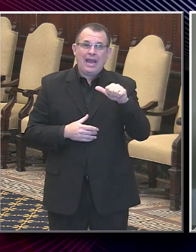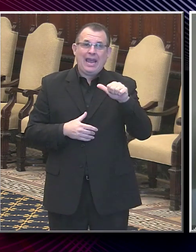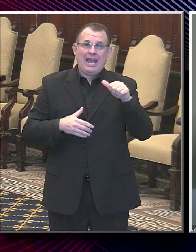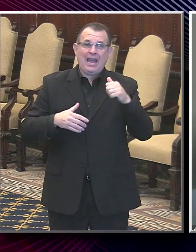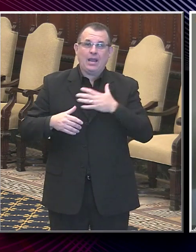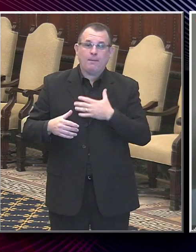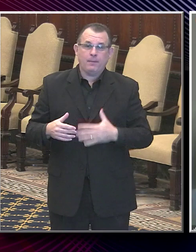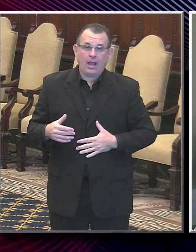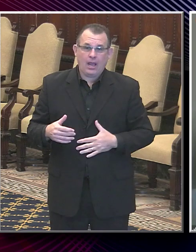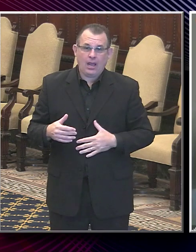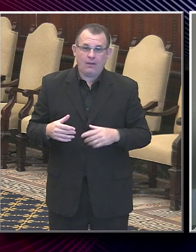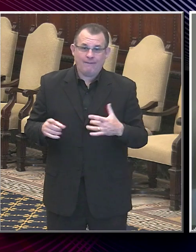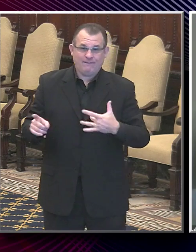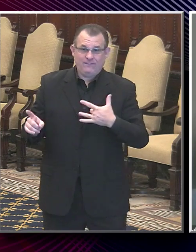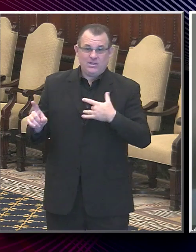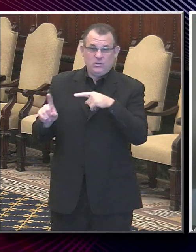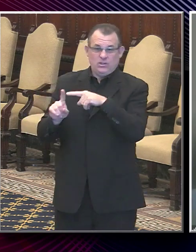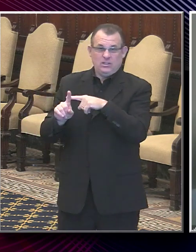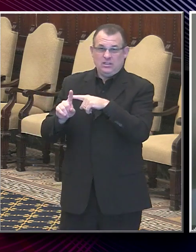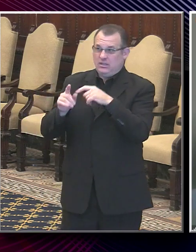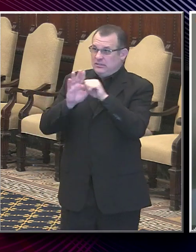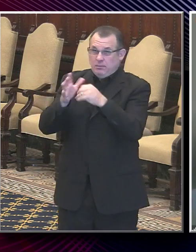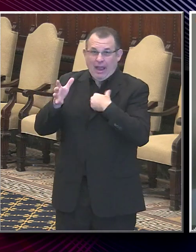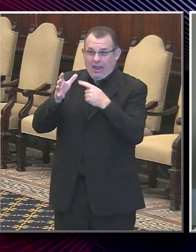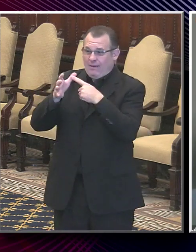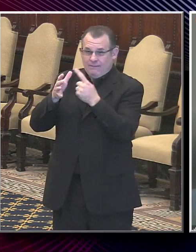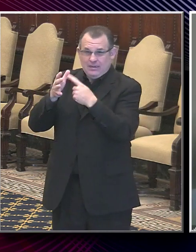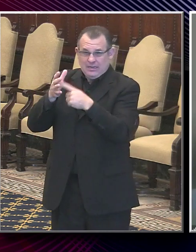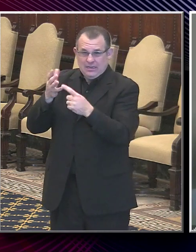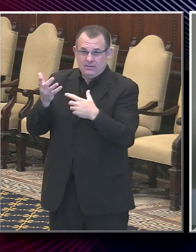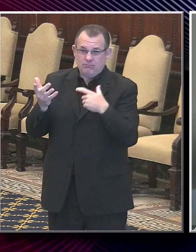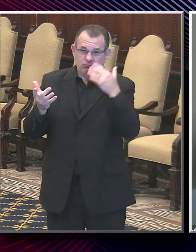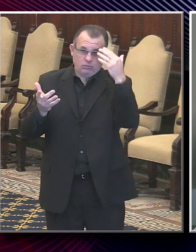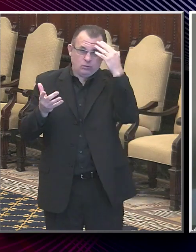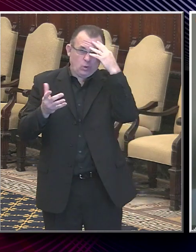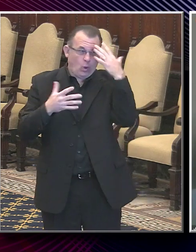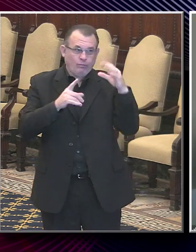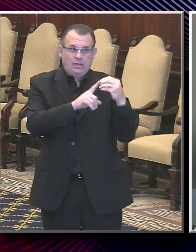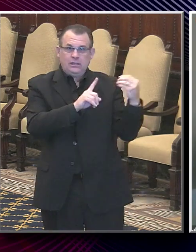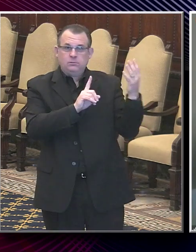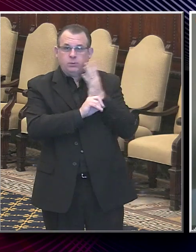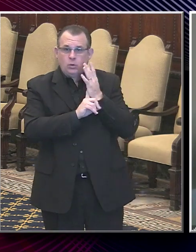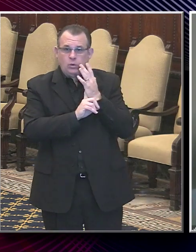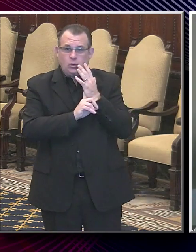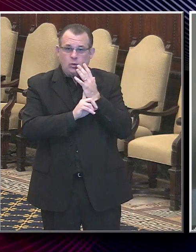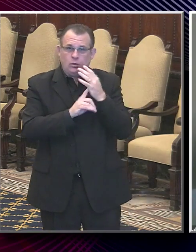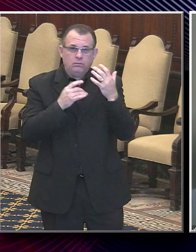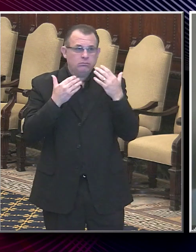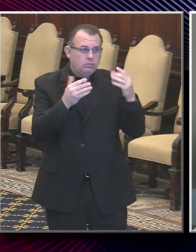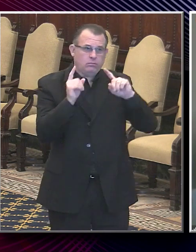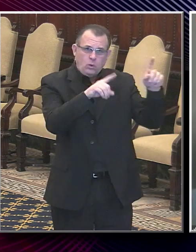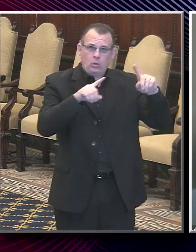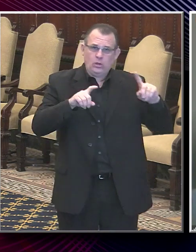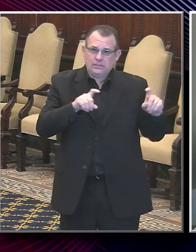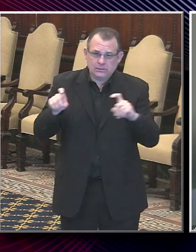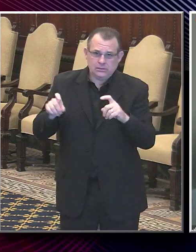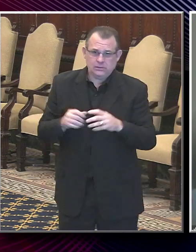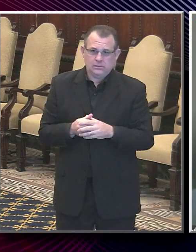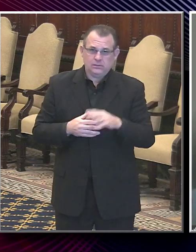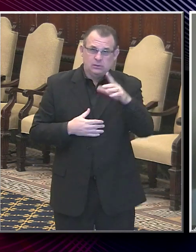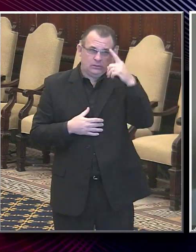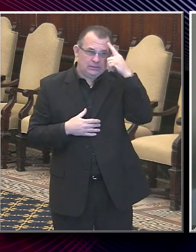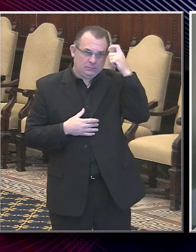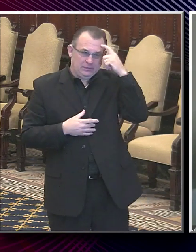people who do not have symptoms, if they've got a known exposure to someone with the coronavirus infection or suspected exposure to someone with this